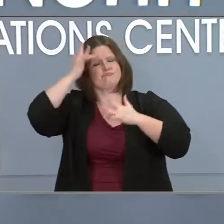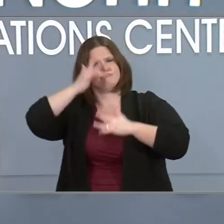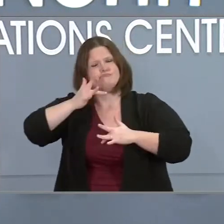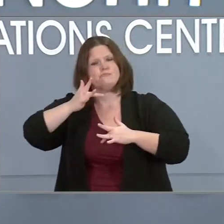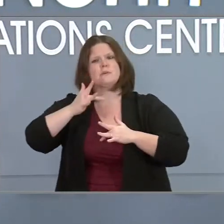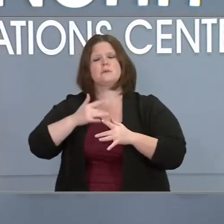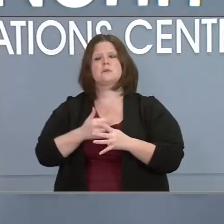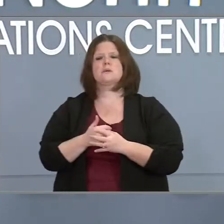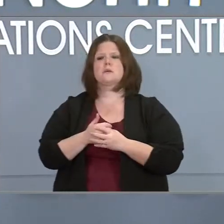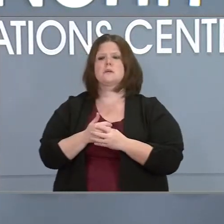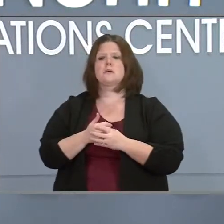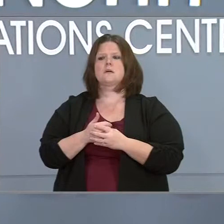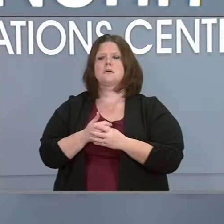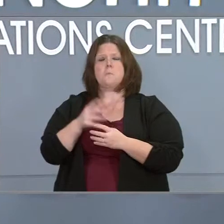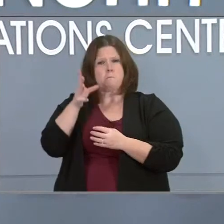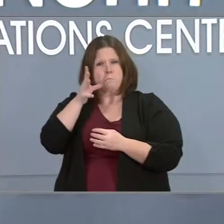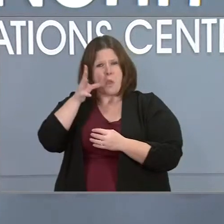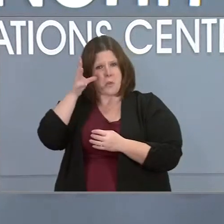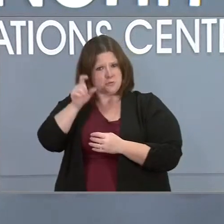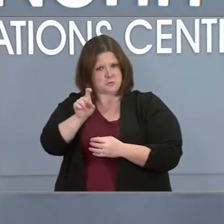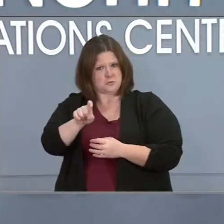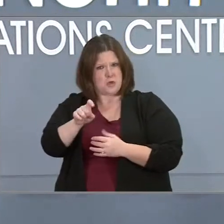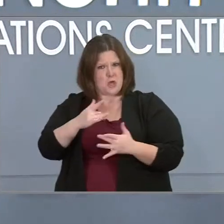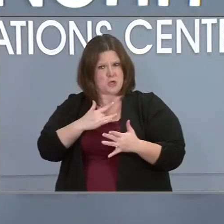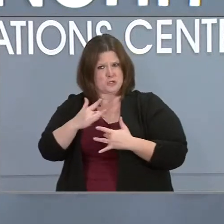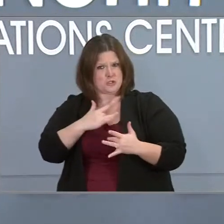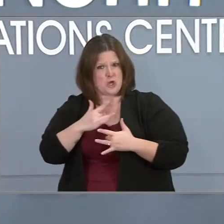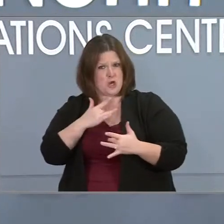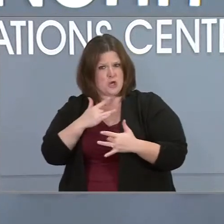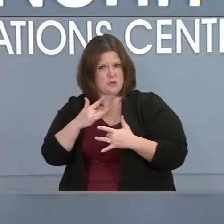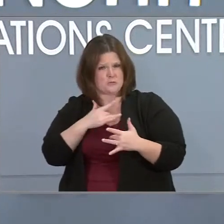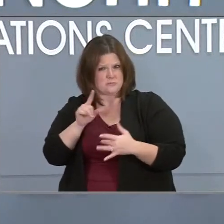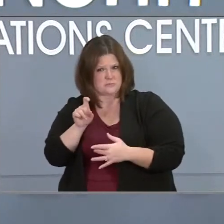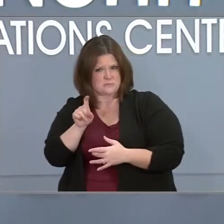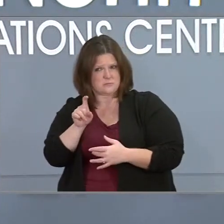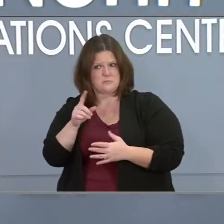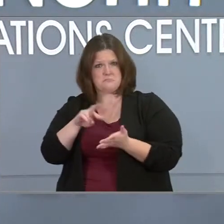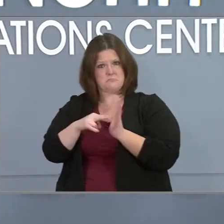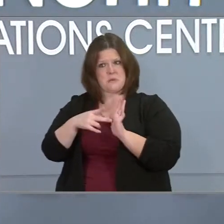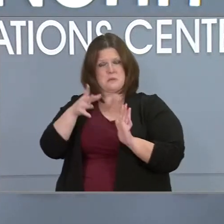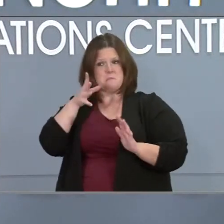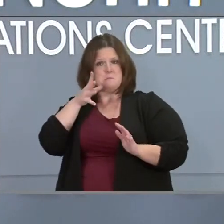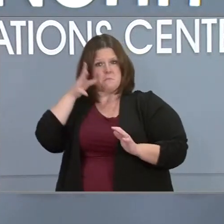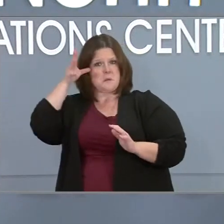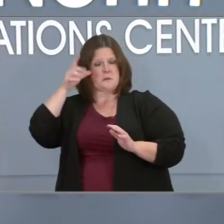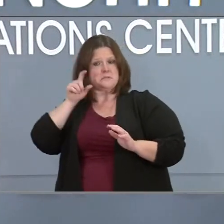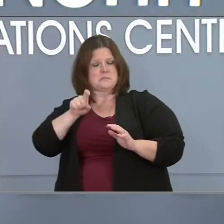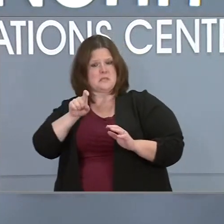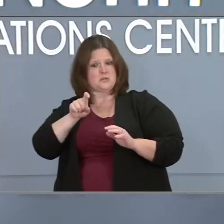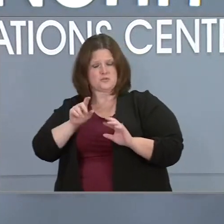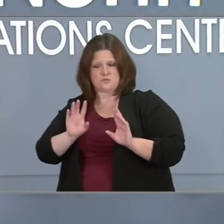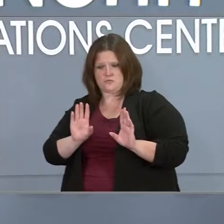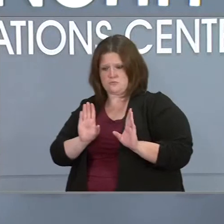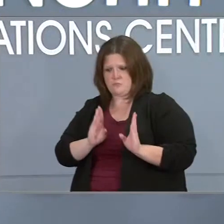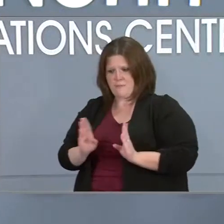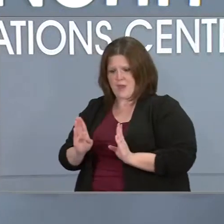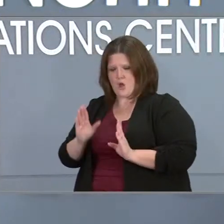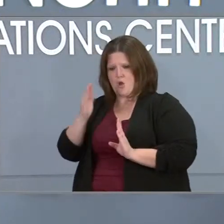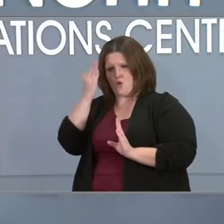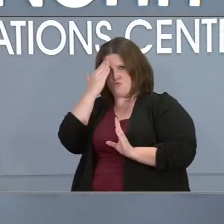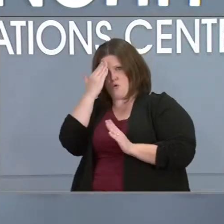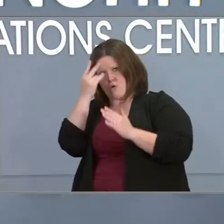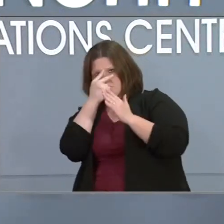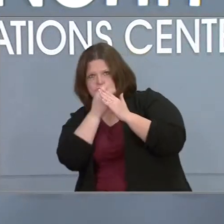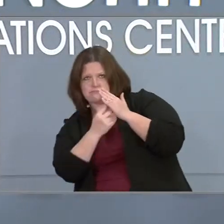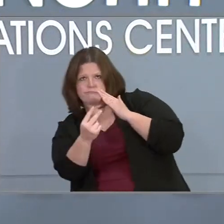and do parents need to be, we're starting to see it pick up now, do parents need to prepare themselves that we will continue to see an